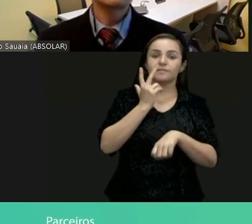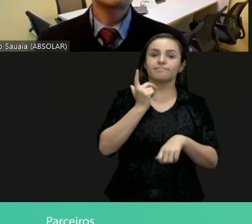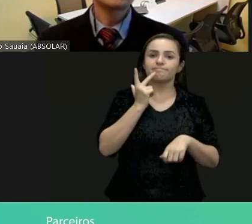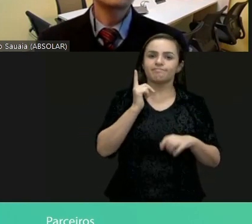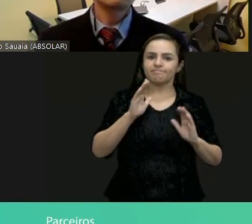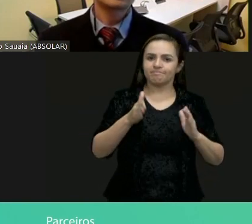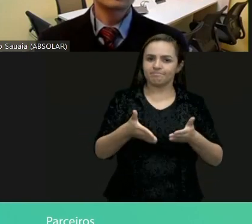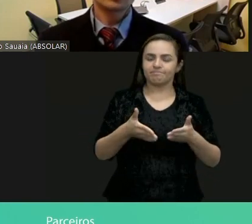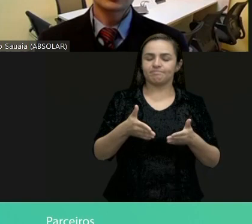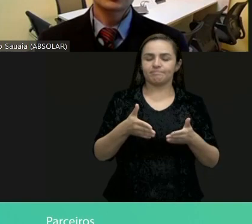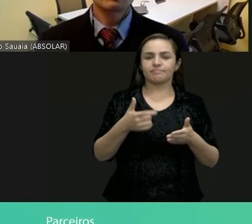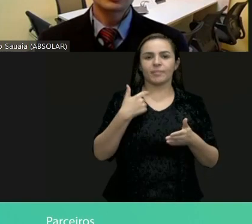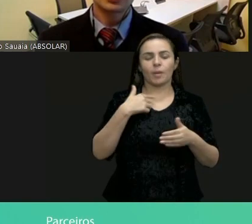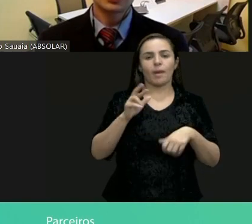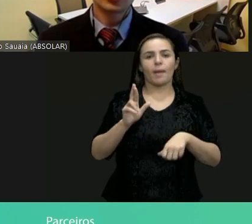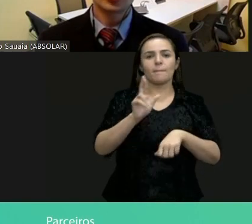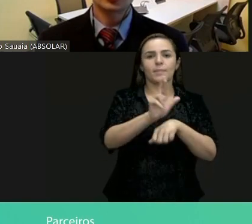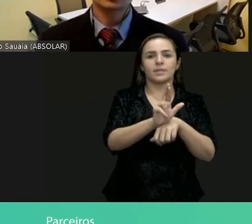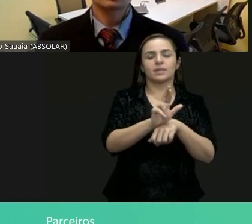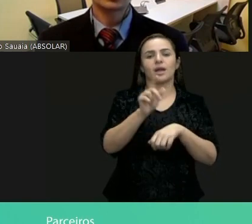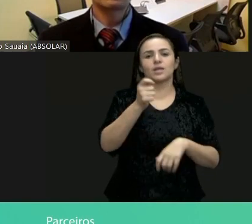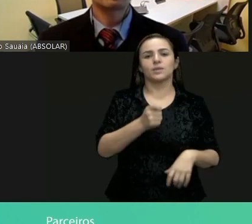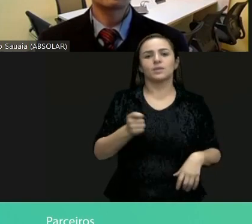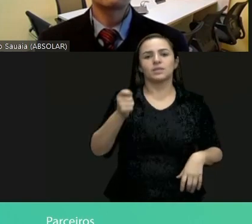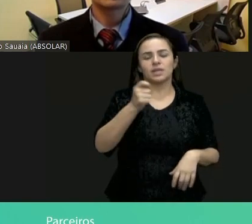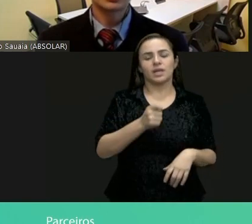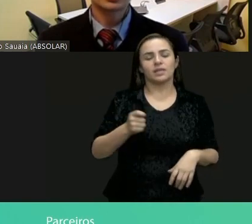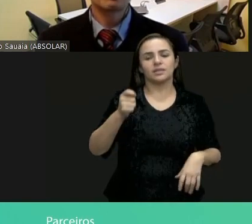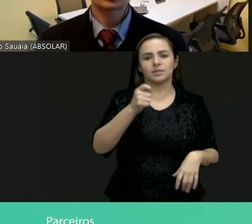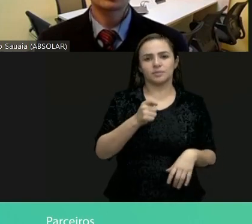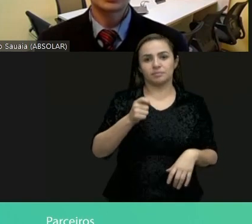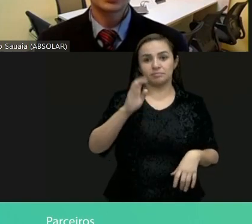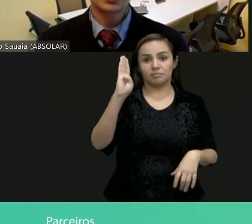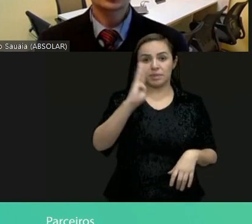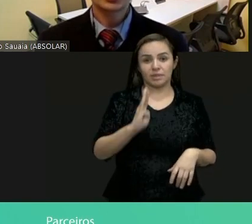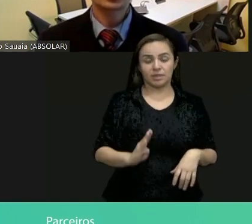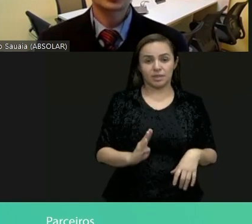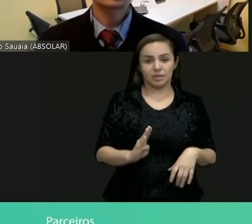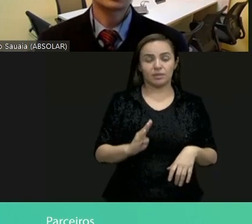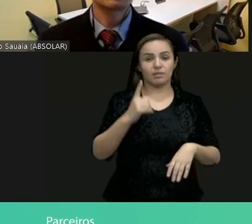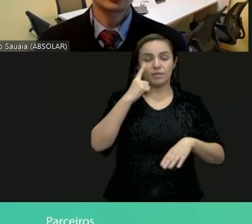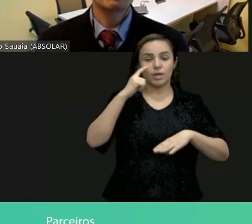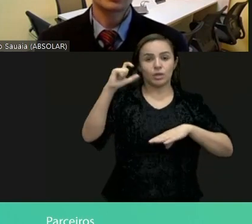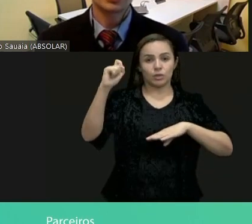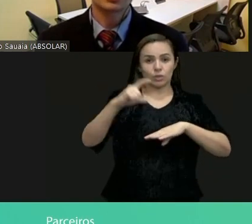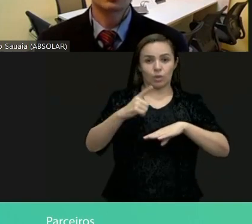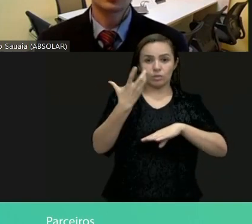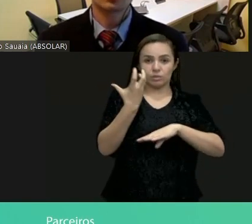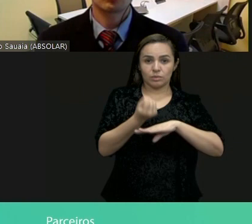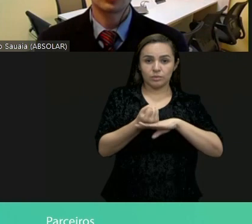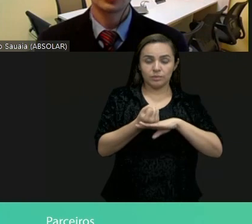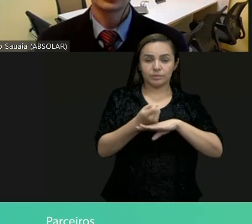Ceará. So on behalf of the Brazilian Association of Solar Energy,